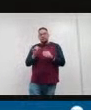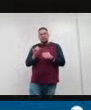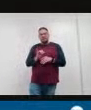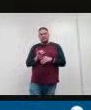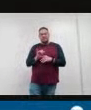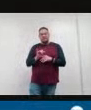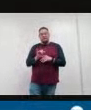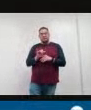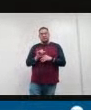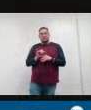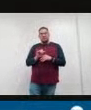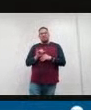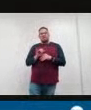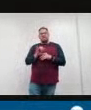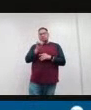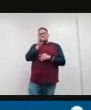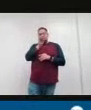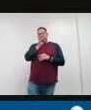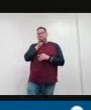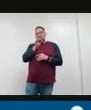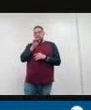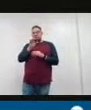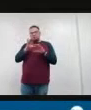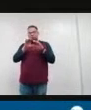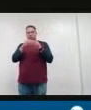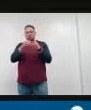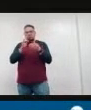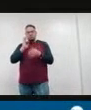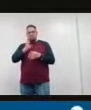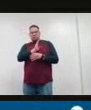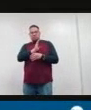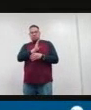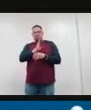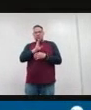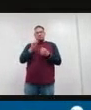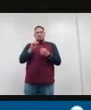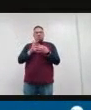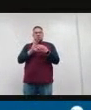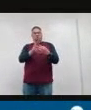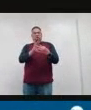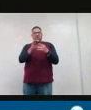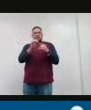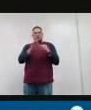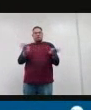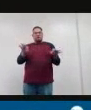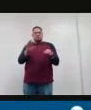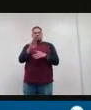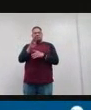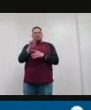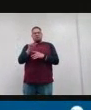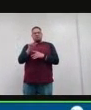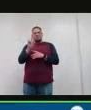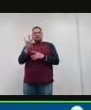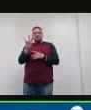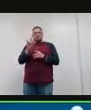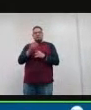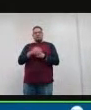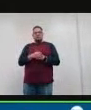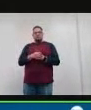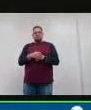we're supposed to speak as a board. So kind of tying it back to the language of our BG7. Mm-hmm.